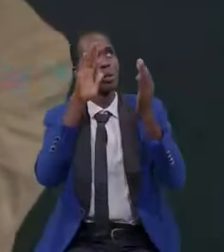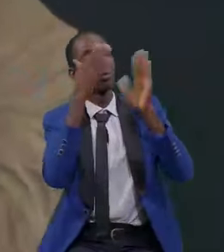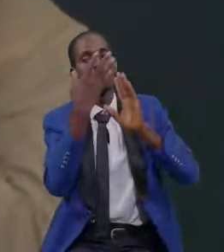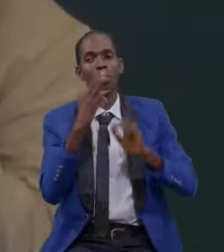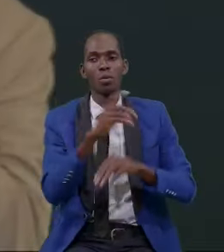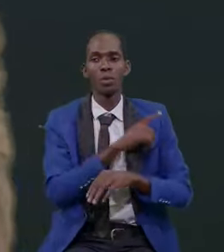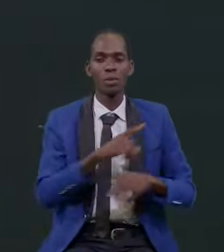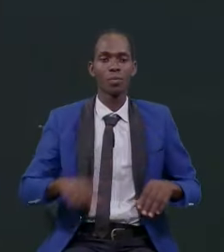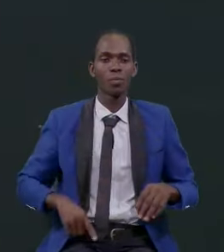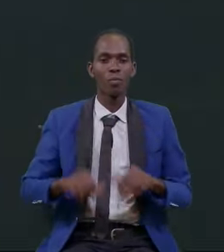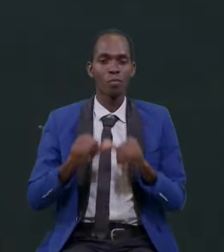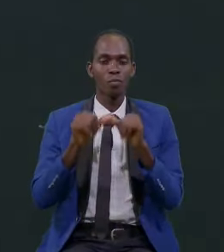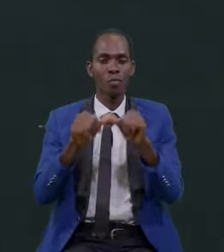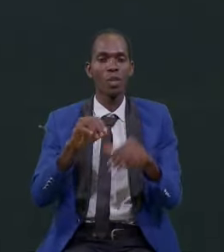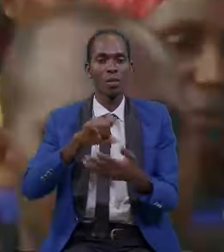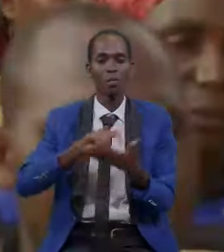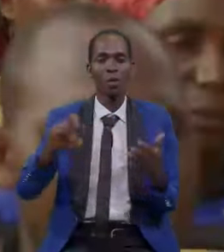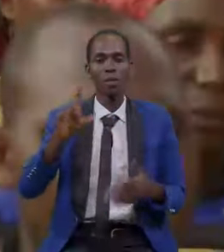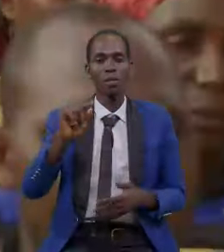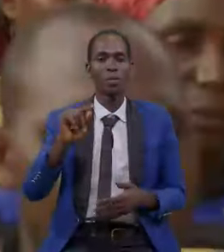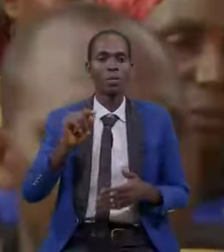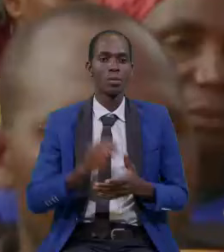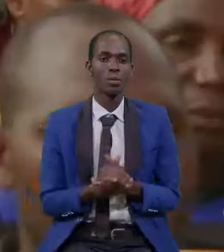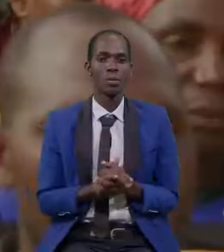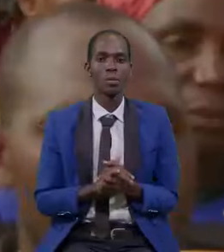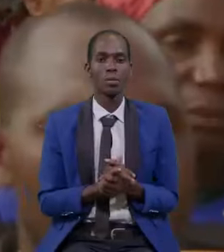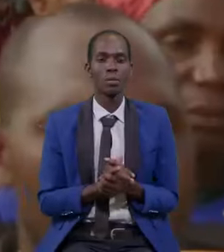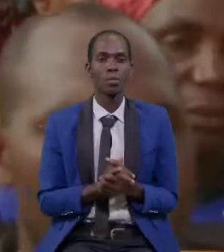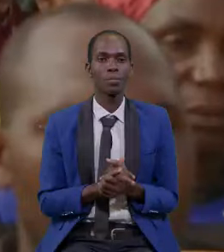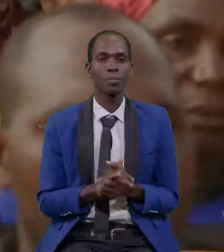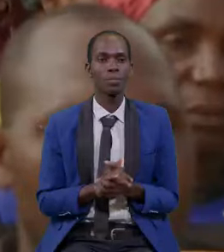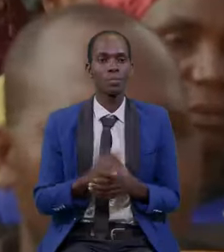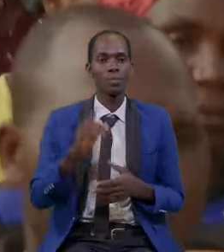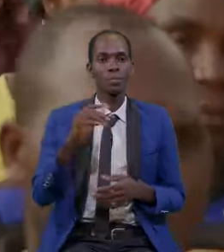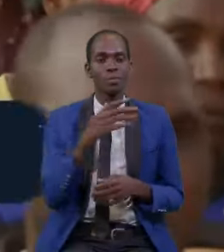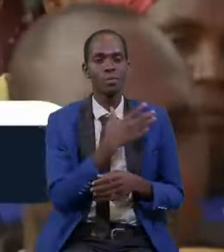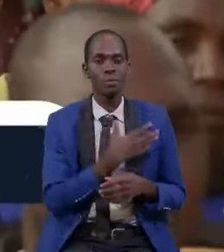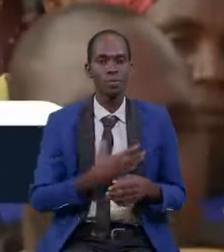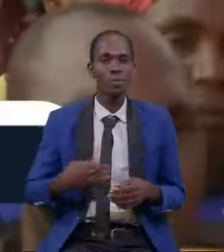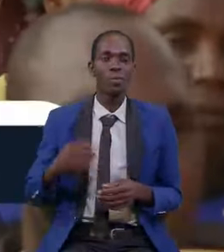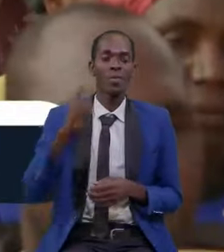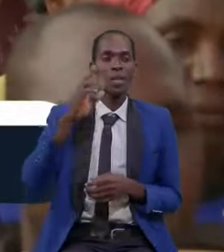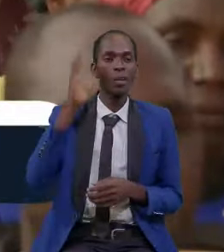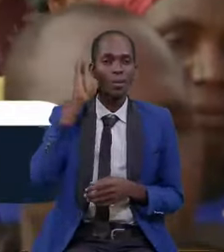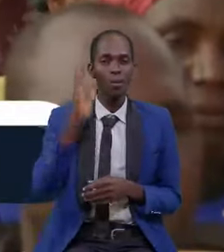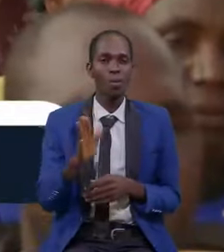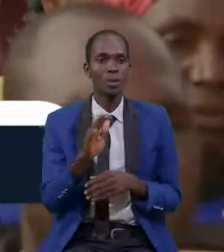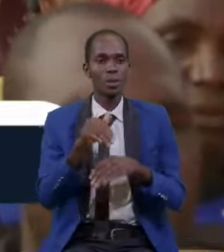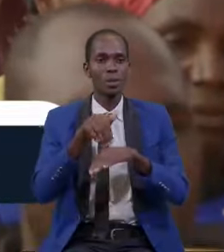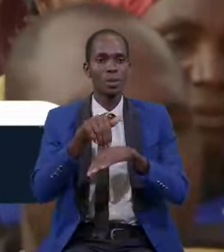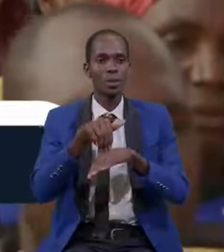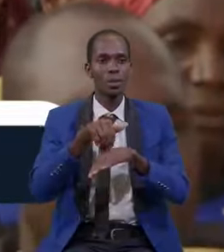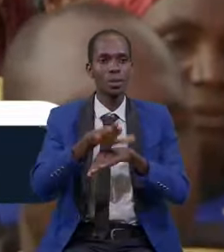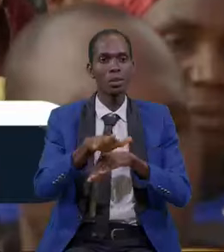verse 20, it tells us, and he shall send Jesus, which before was